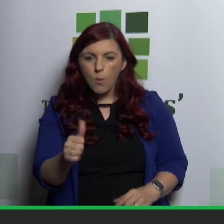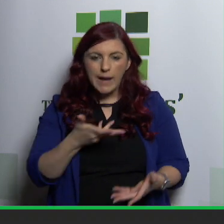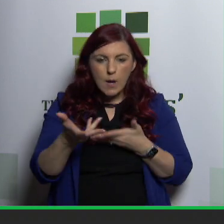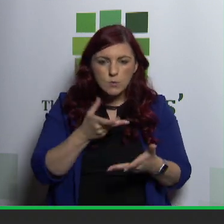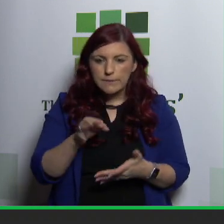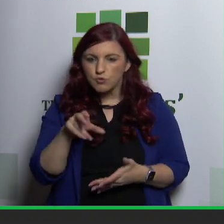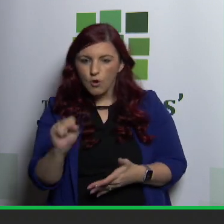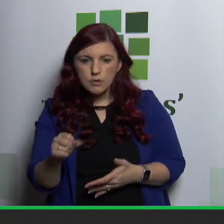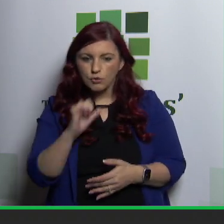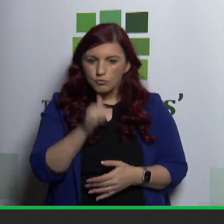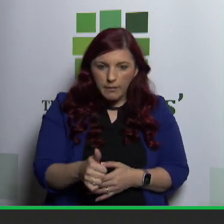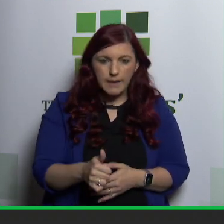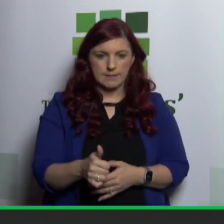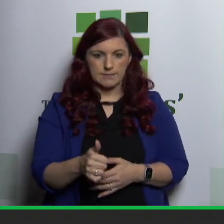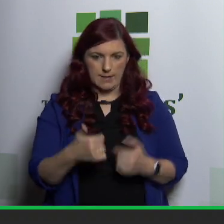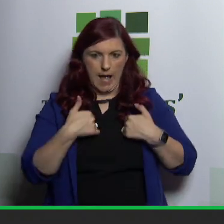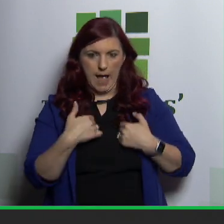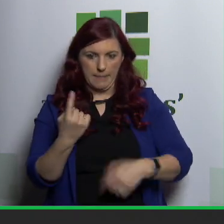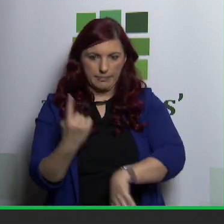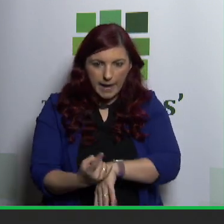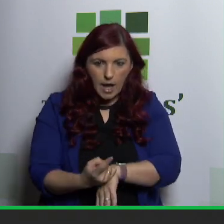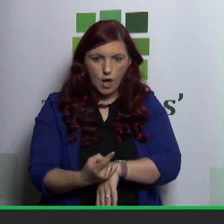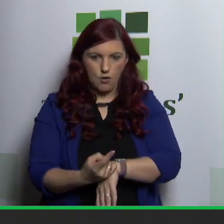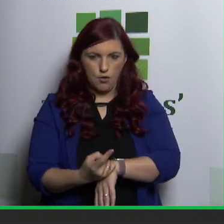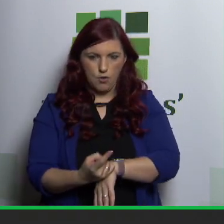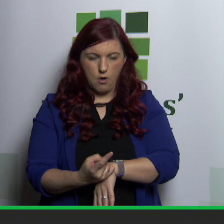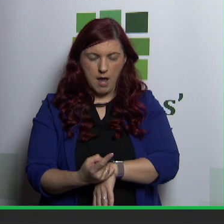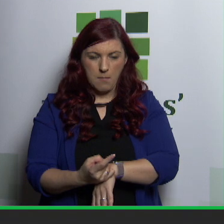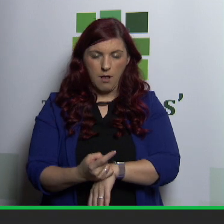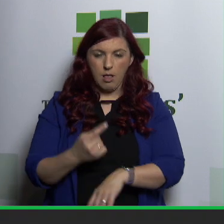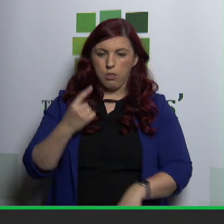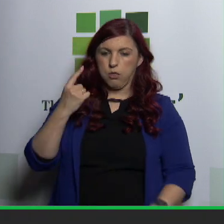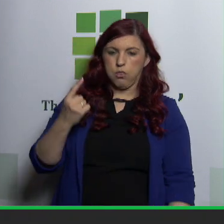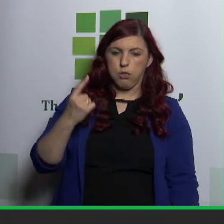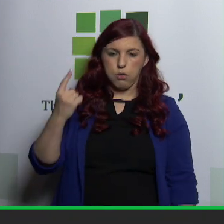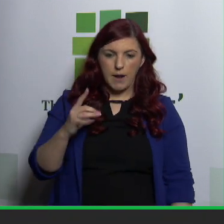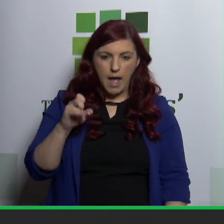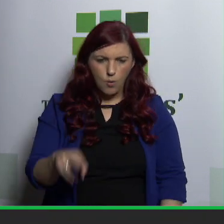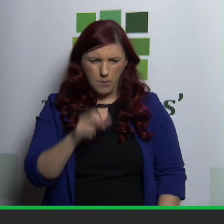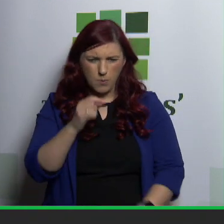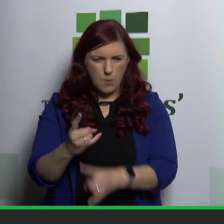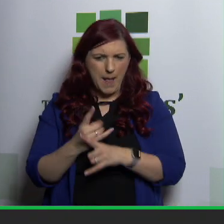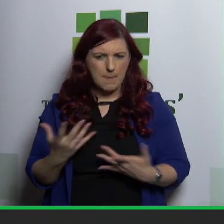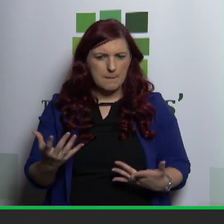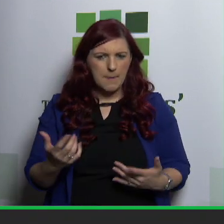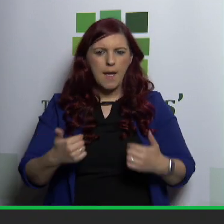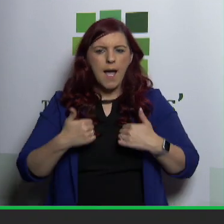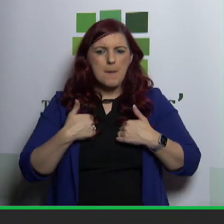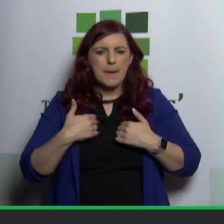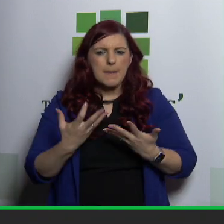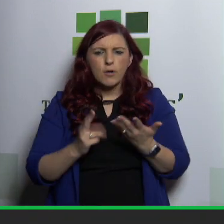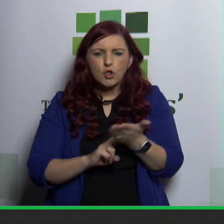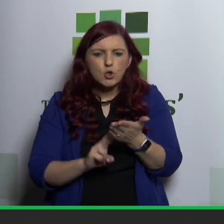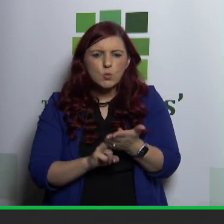getting nothing. But yeah, I'm the person who's strung out with heroin, I'm the person who needs the help the most. I became very accustomed to